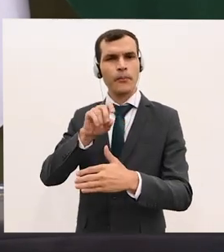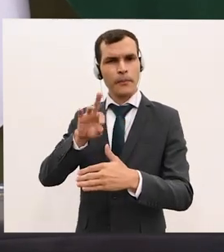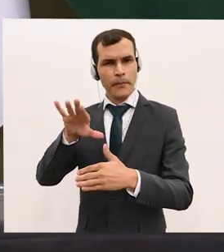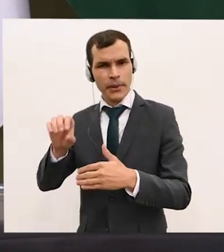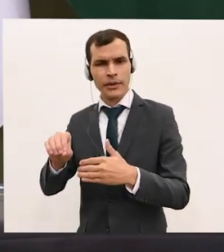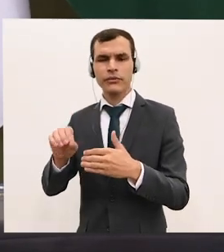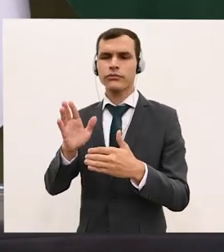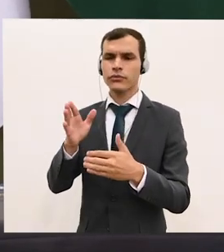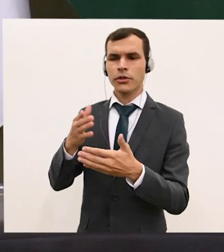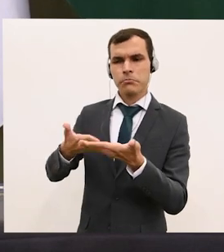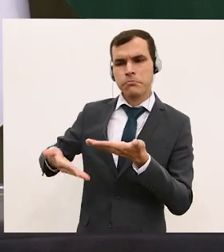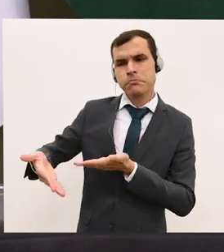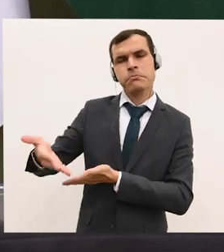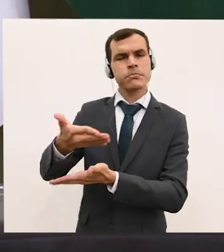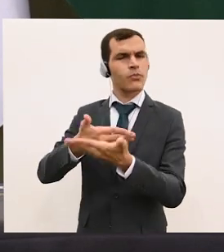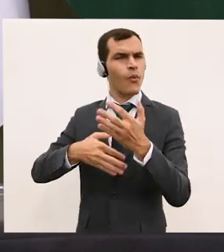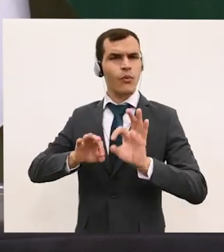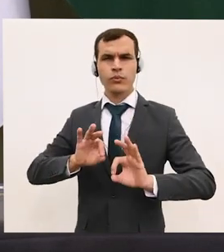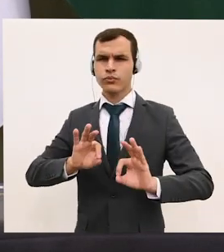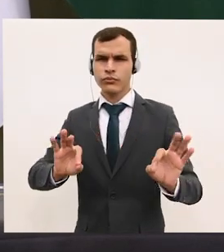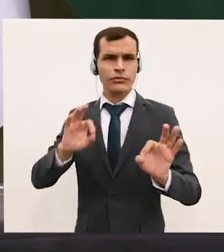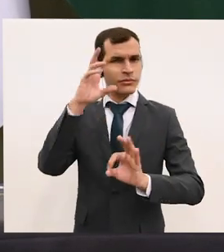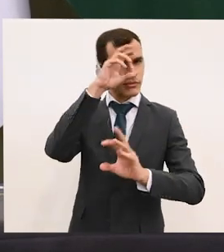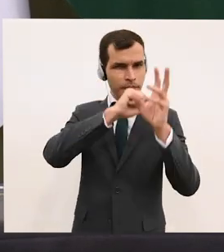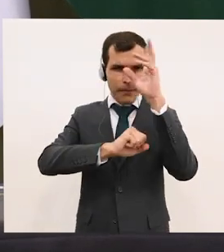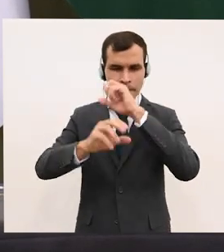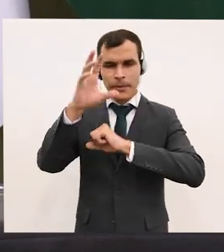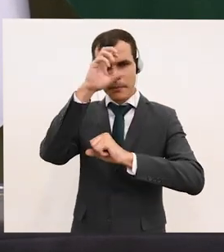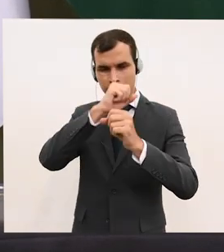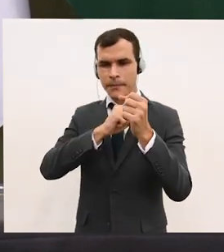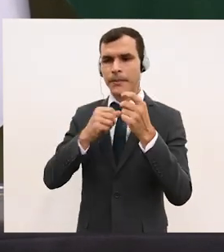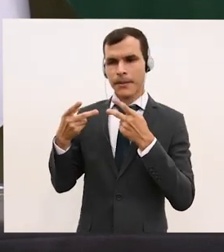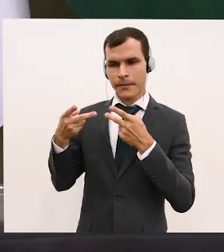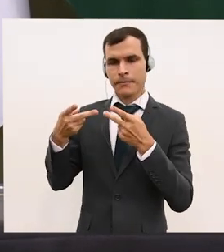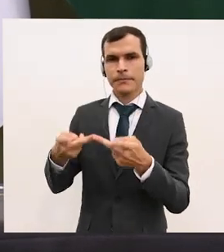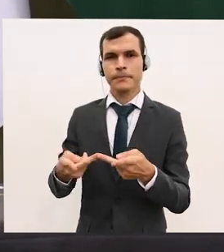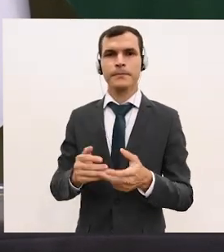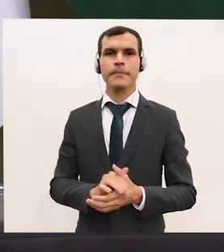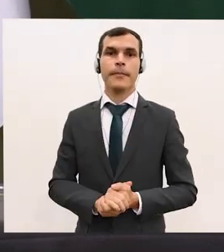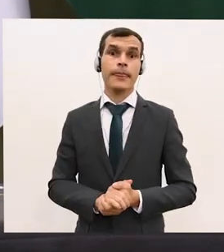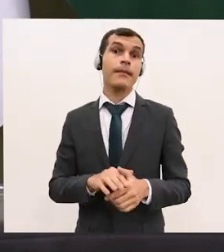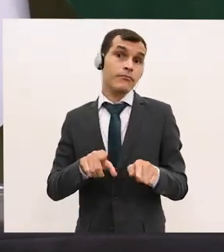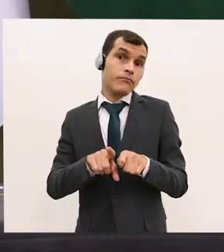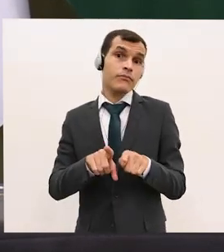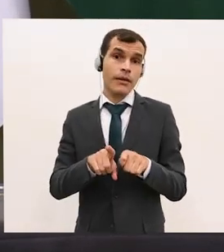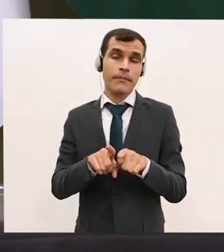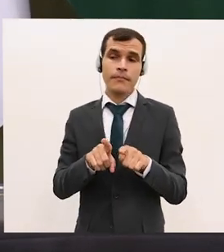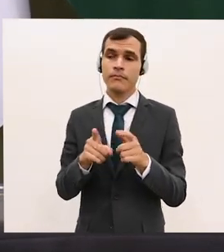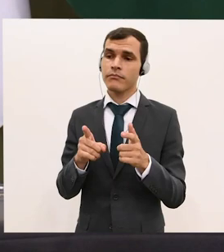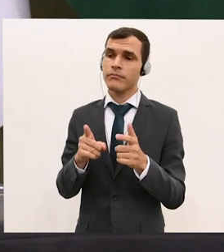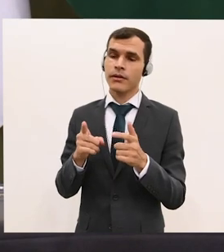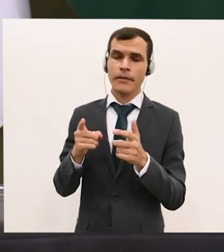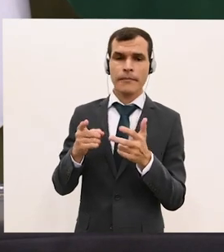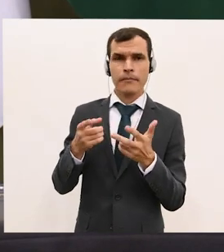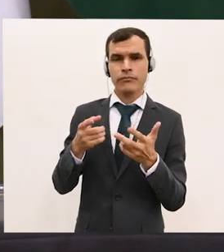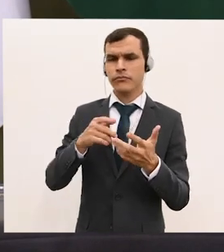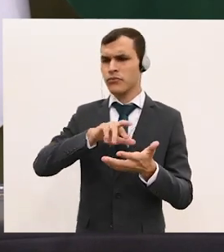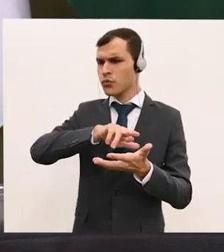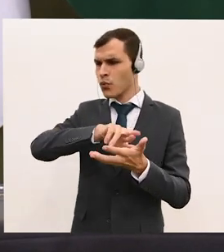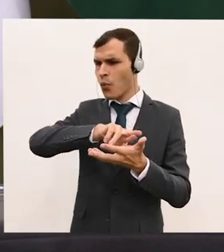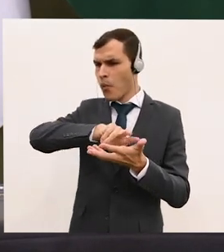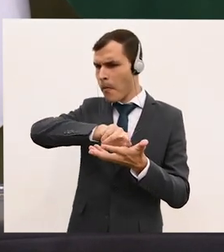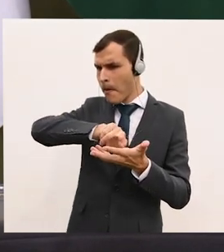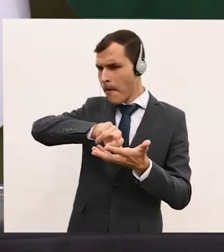during this visit and we've been able to exchange views on a number of issues. I did